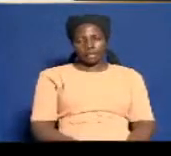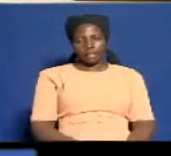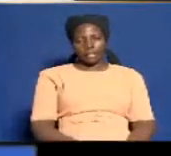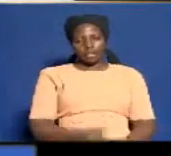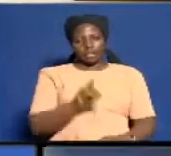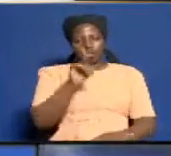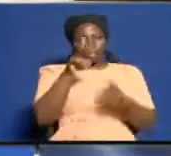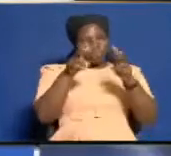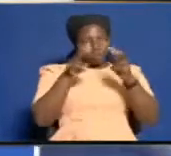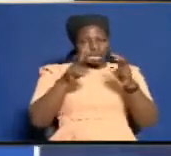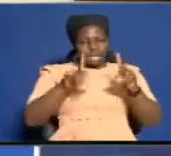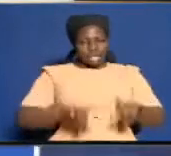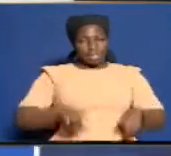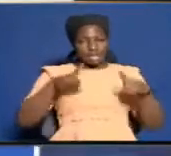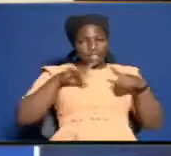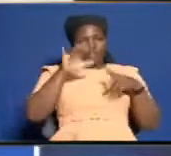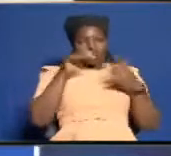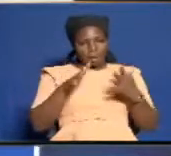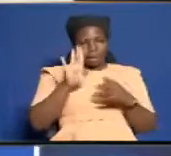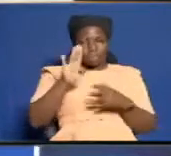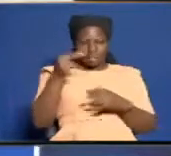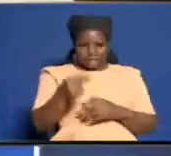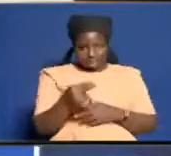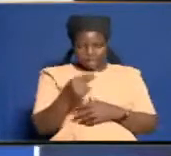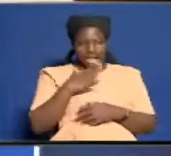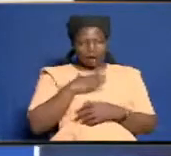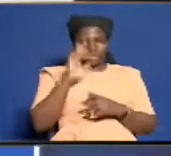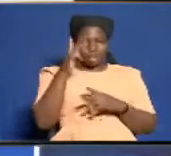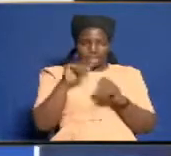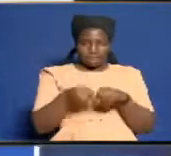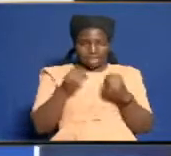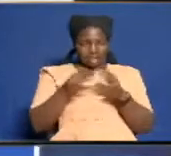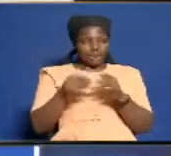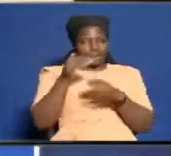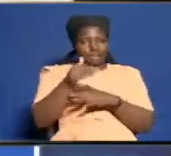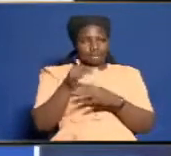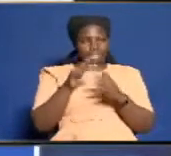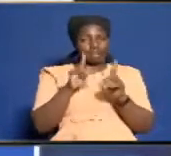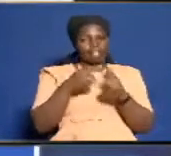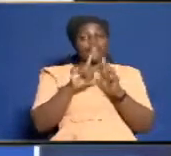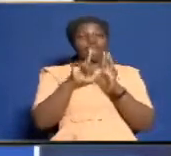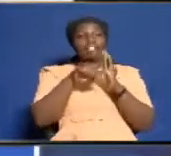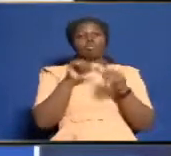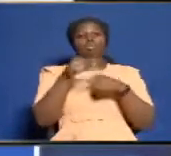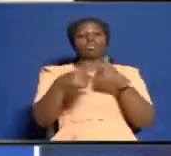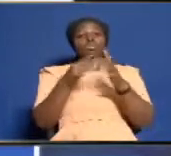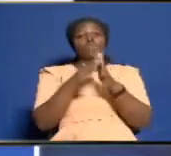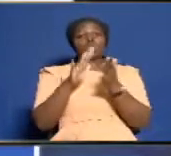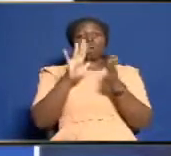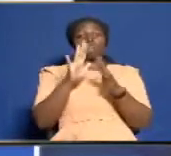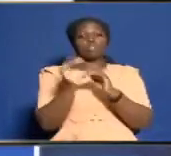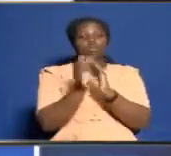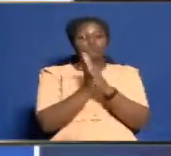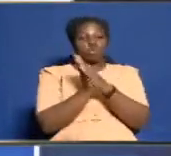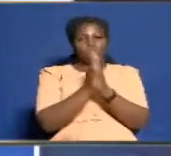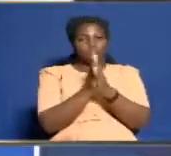You're watching us live from Broadcasting House. Our second break is coming up next, and thereafter we'll continue with more stories.